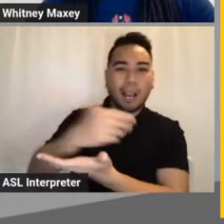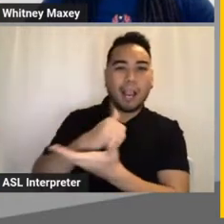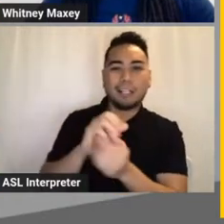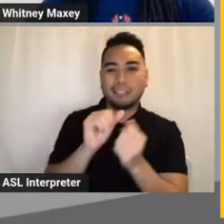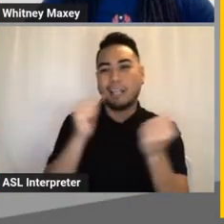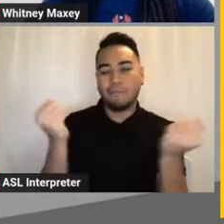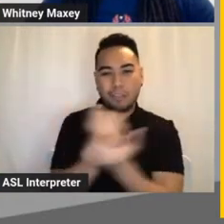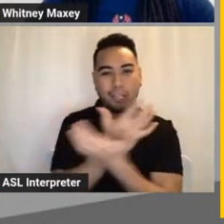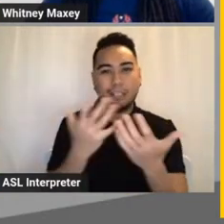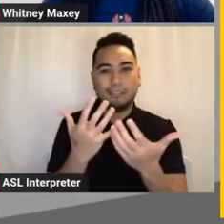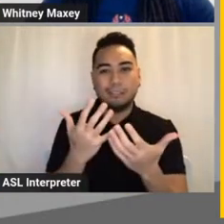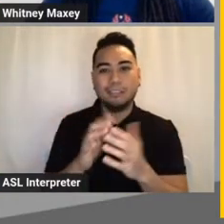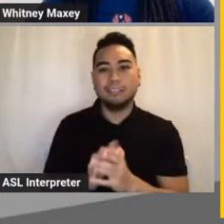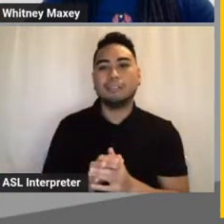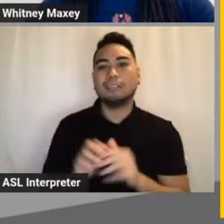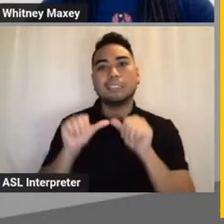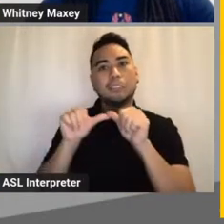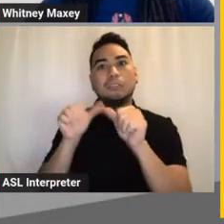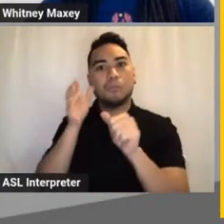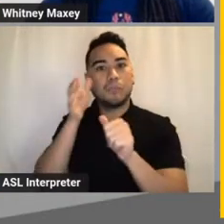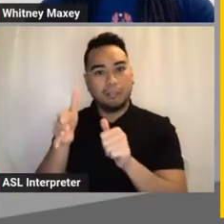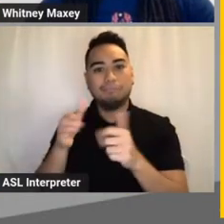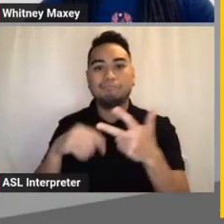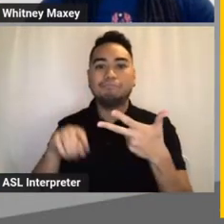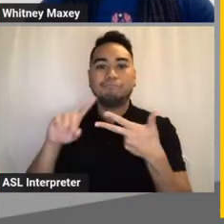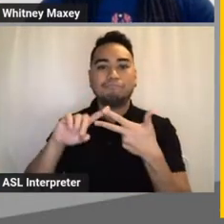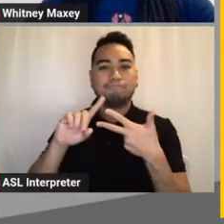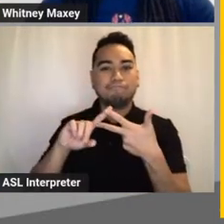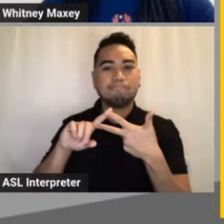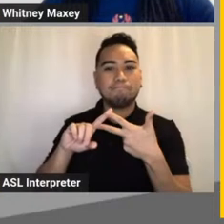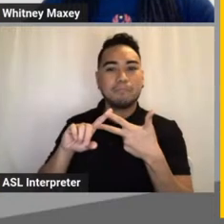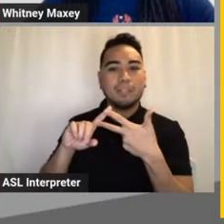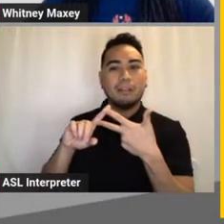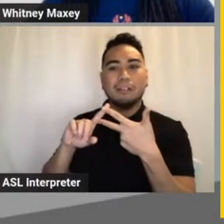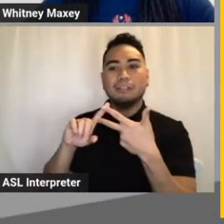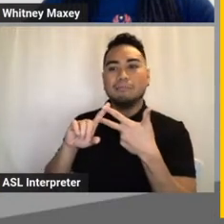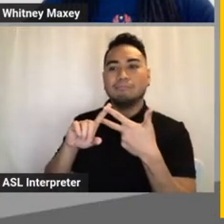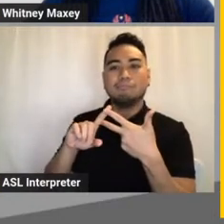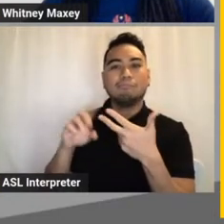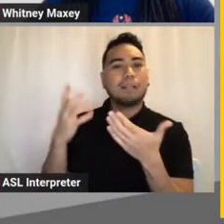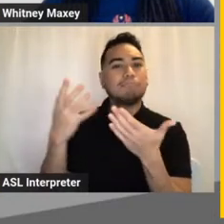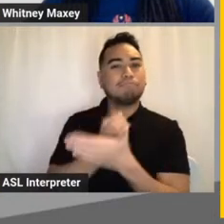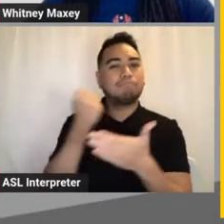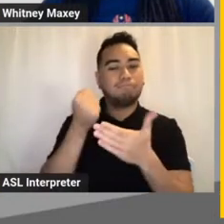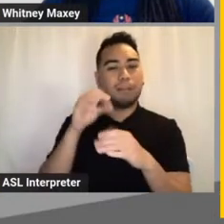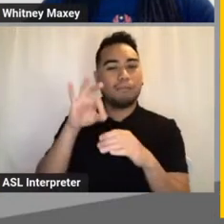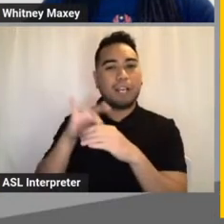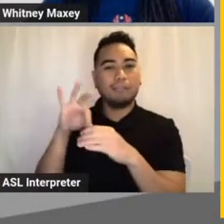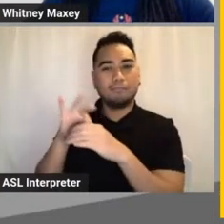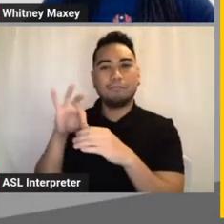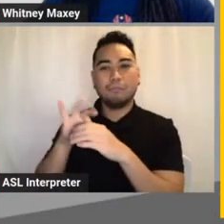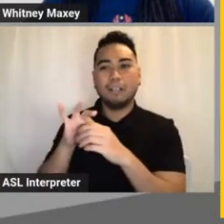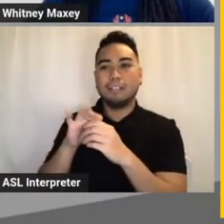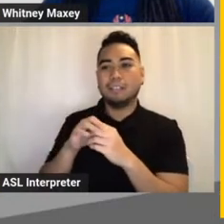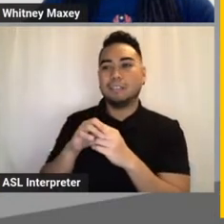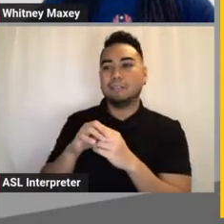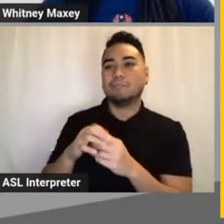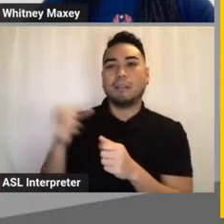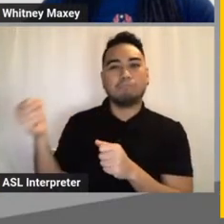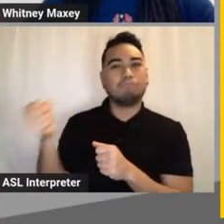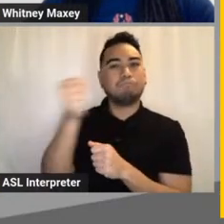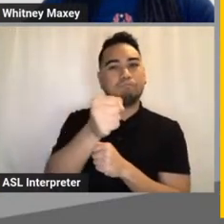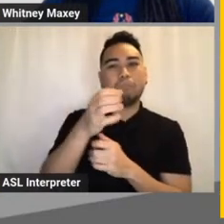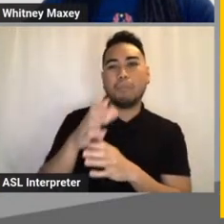future. Secondly, where we can, we use elections to primary centrist Democrats to lift up